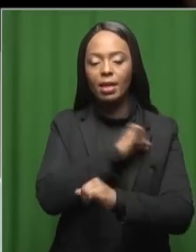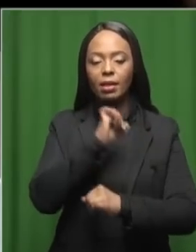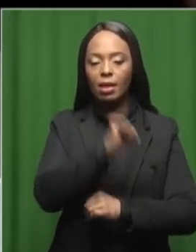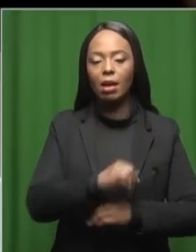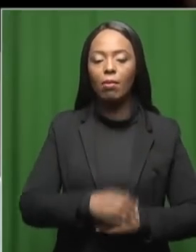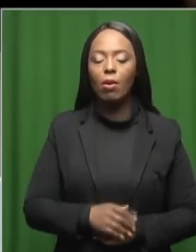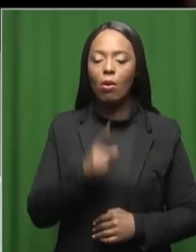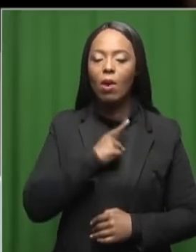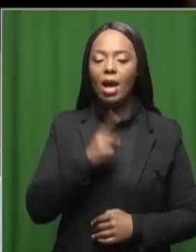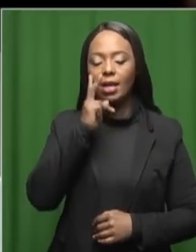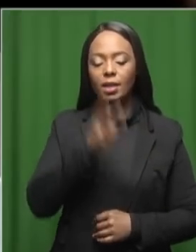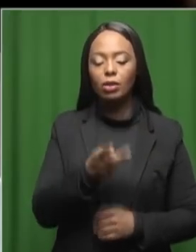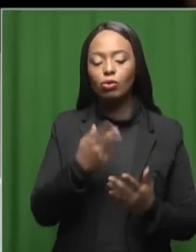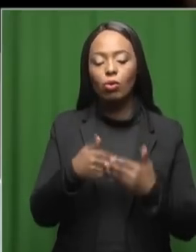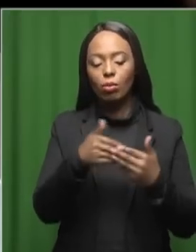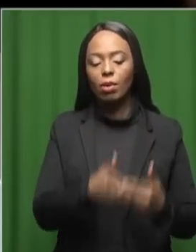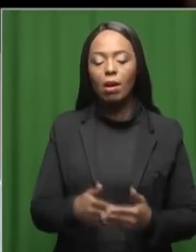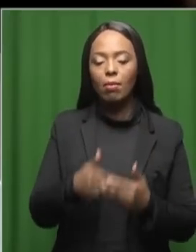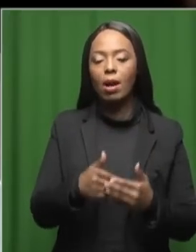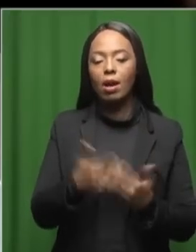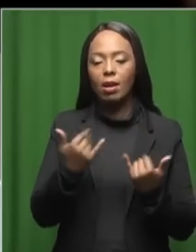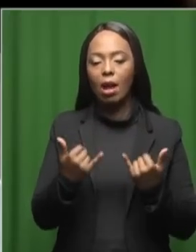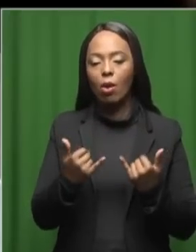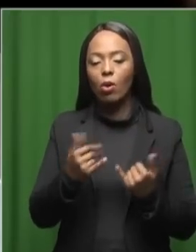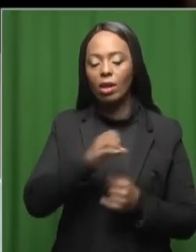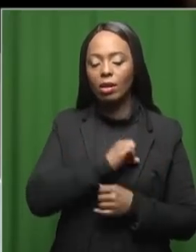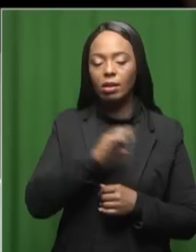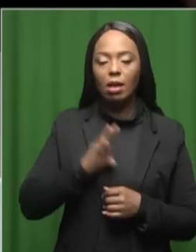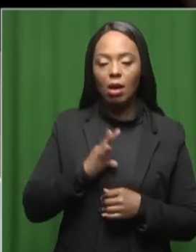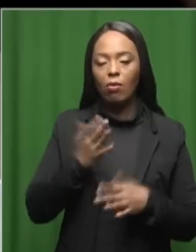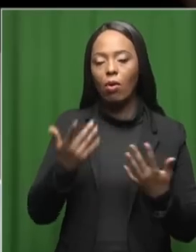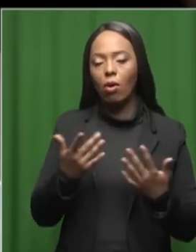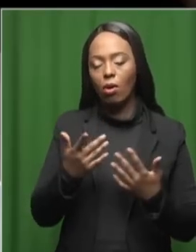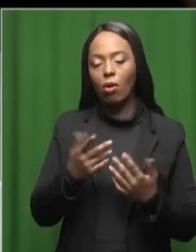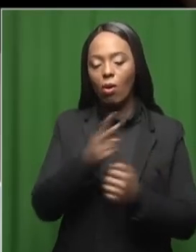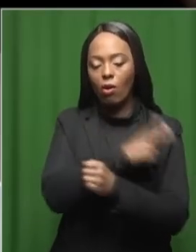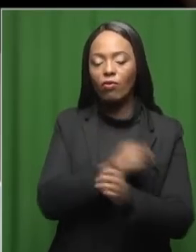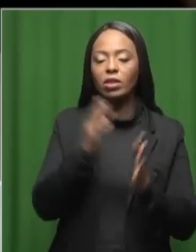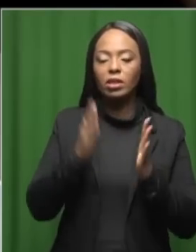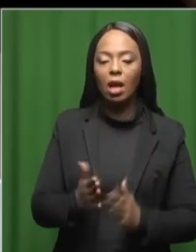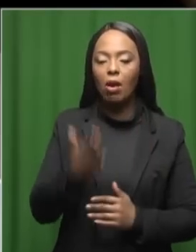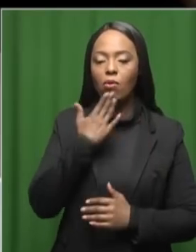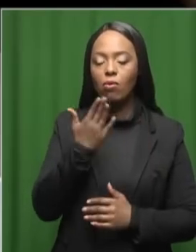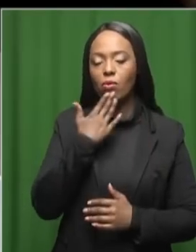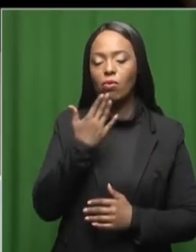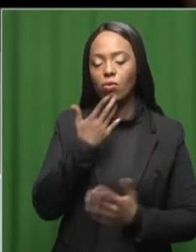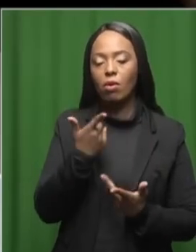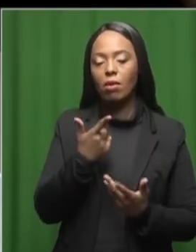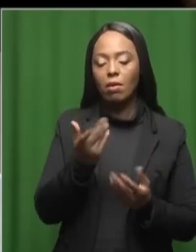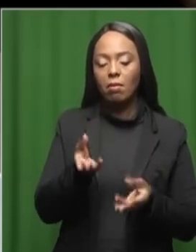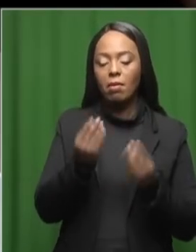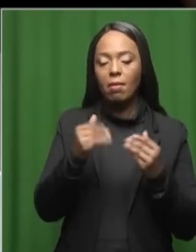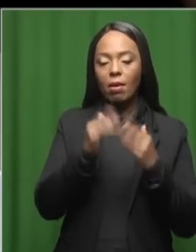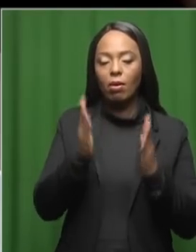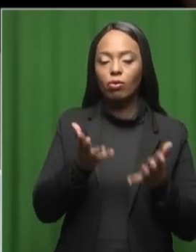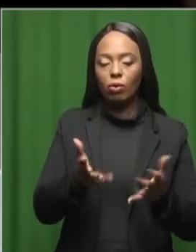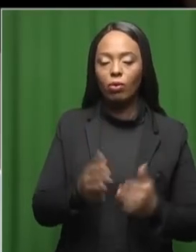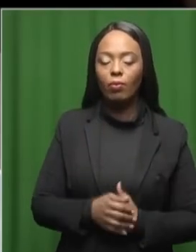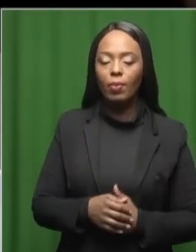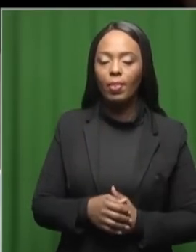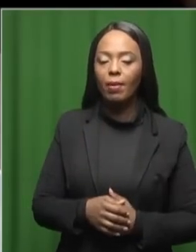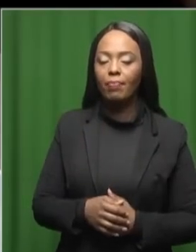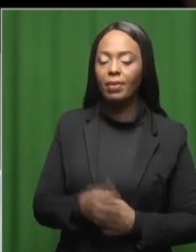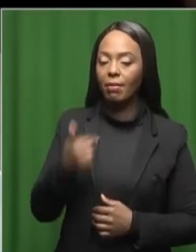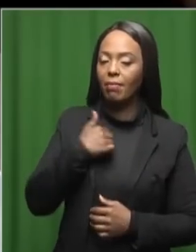needs of these kind of officials that fall under this prestige account. What's your response to an answer like this? No,